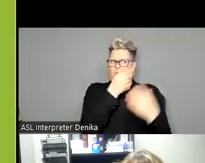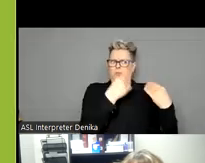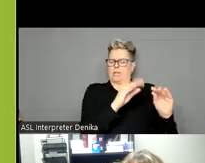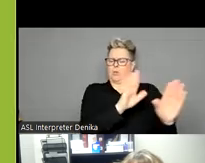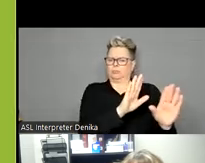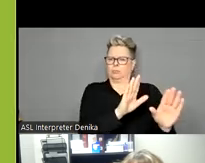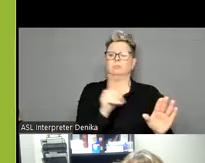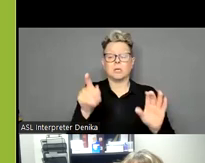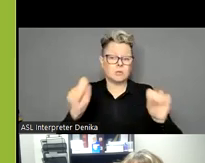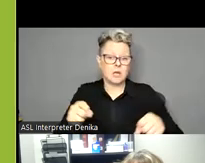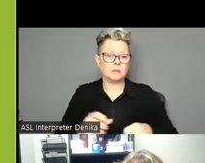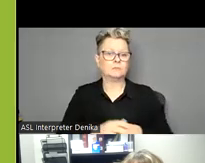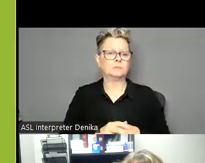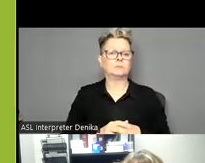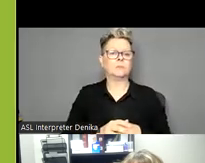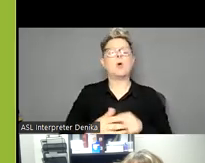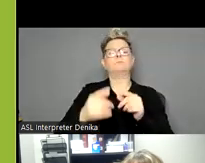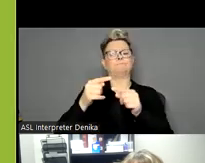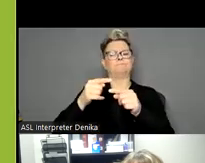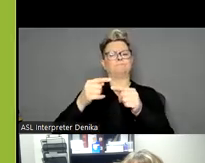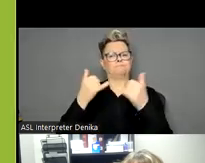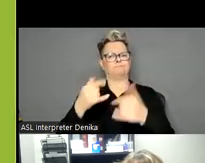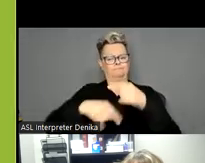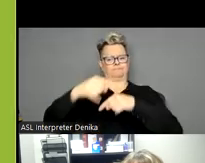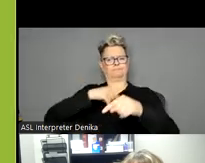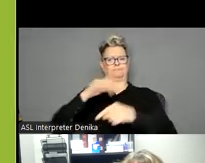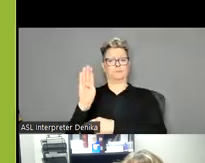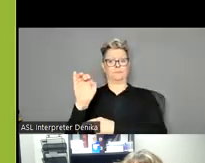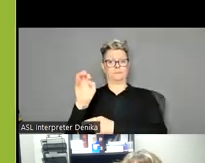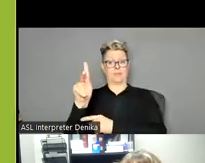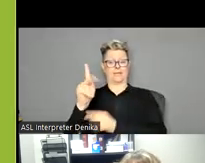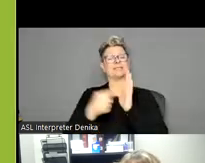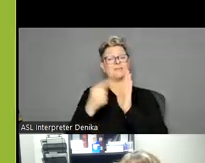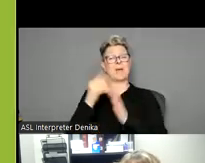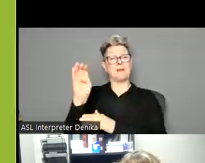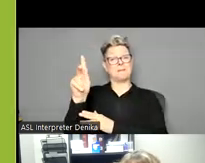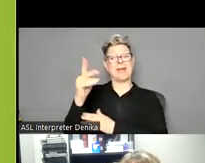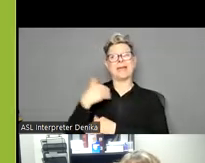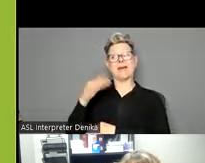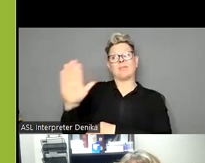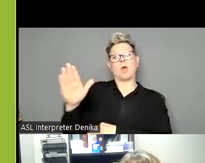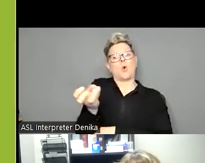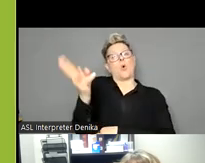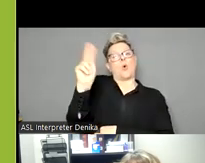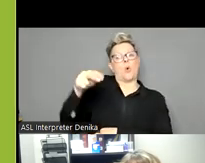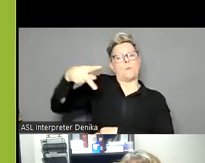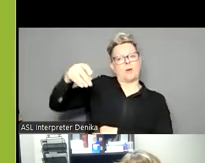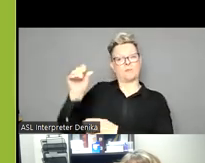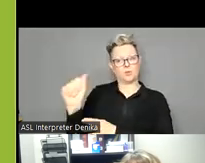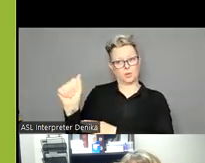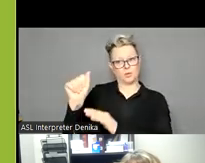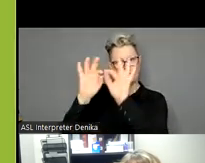Now, again, back to the banks. Sometimes banks have their own power of attorney forms on file.